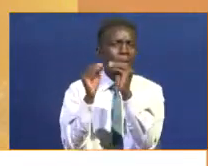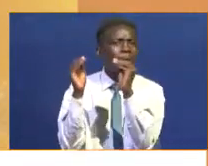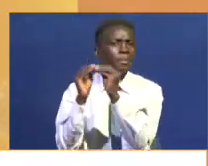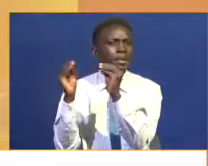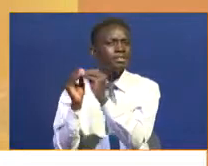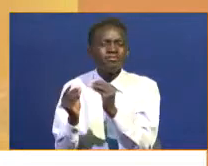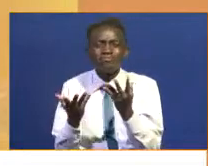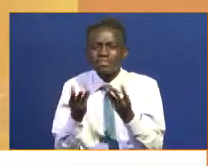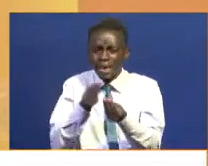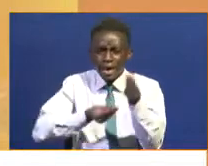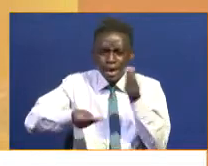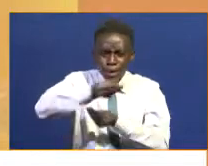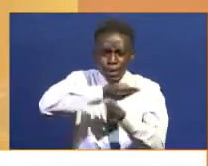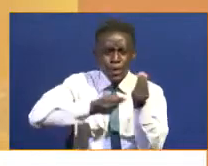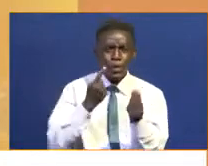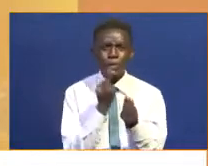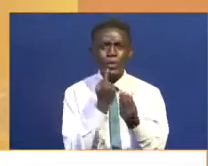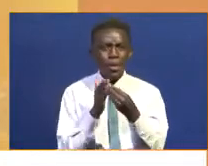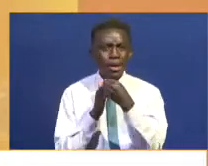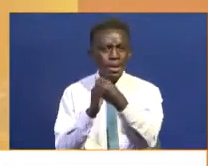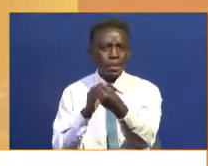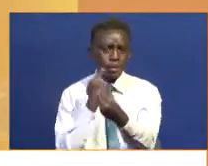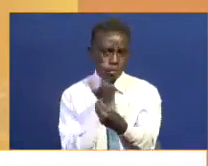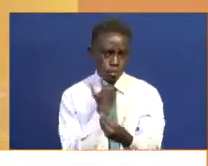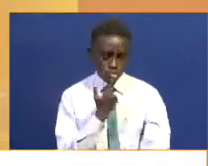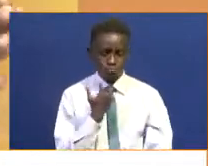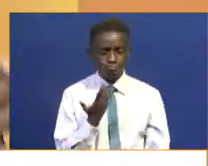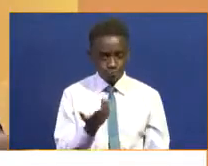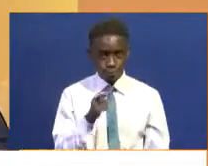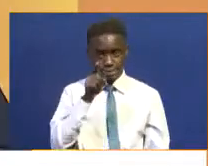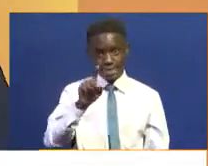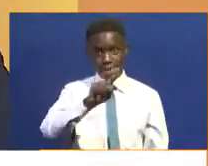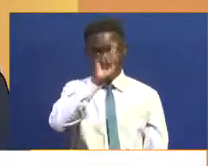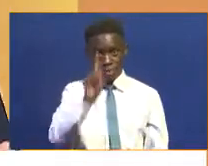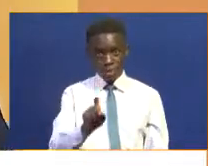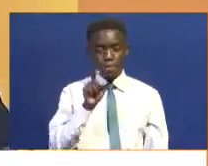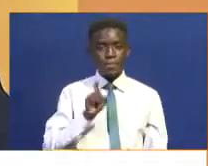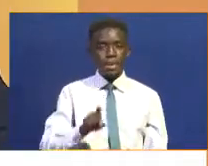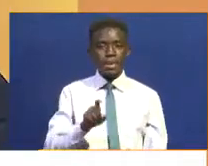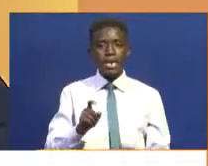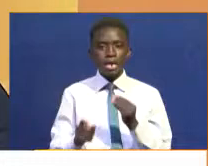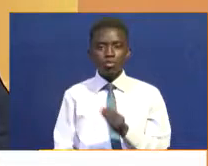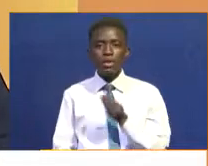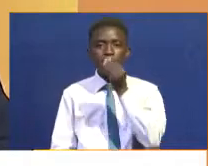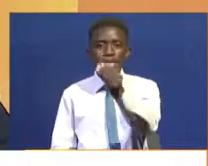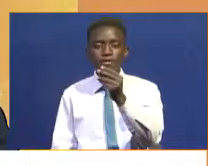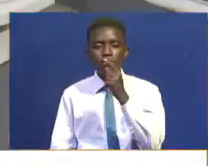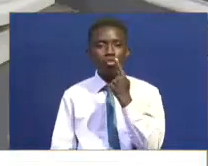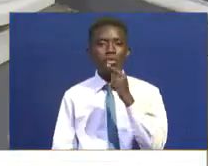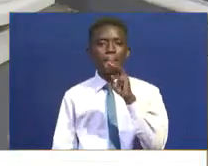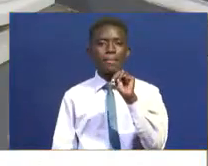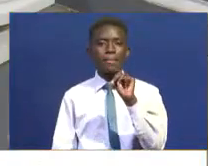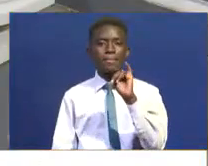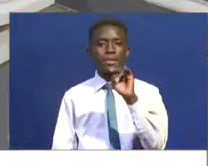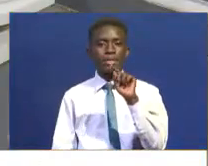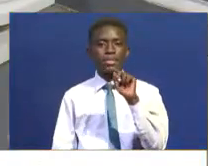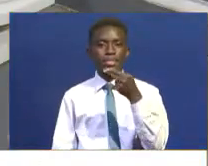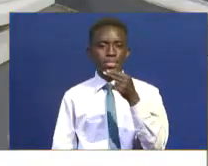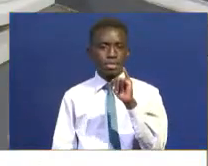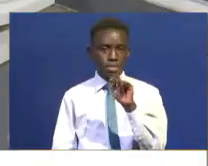are driven by oil? That's a question I want to hear. I want to pose to Dr. Mithika Mwenda. Yeah.